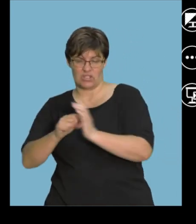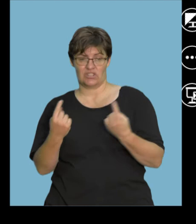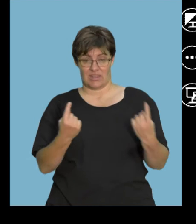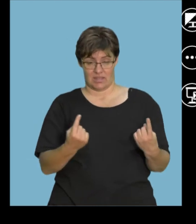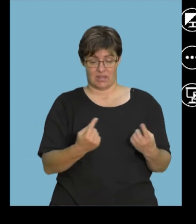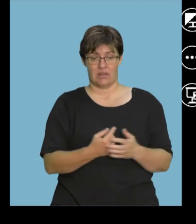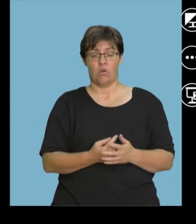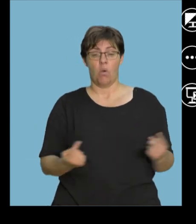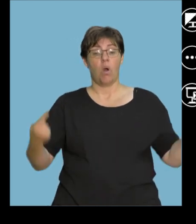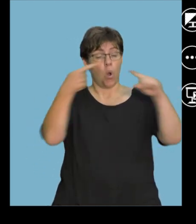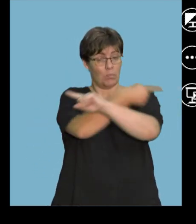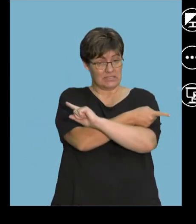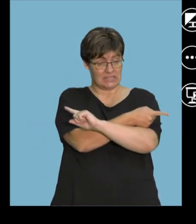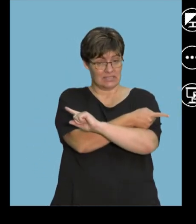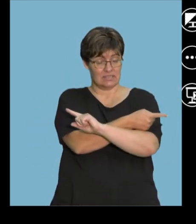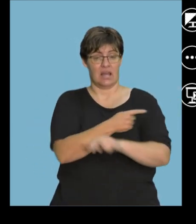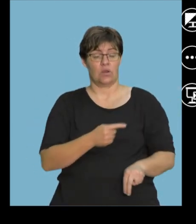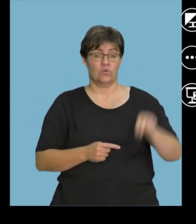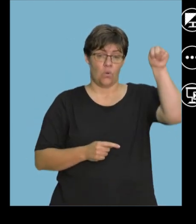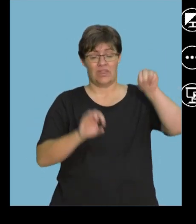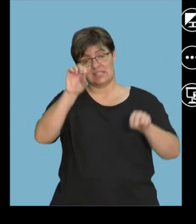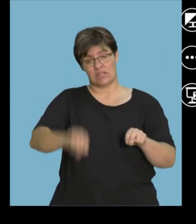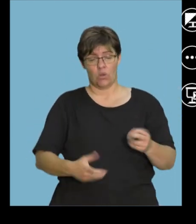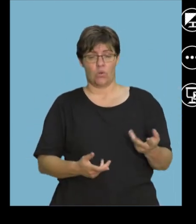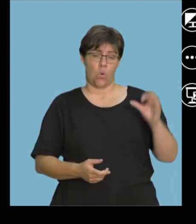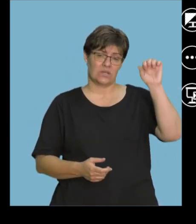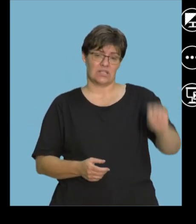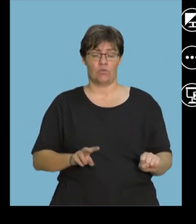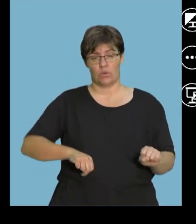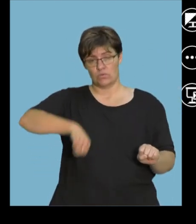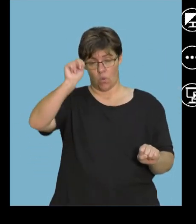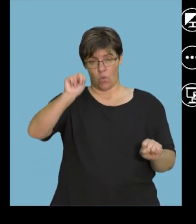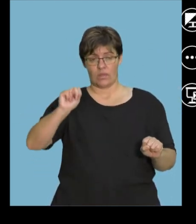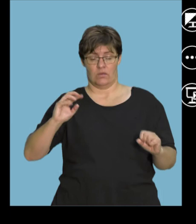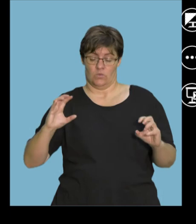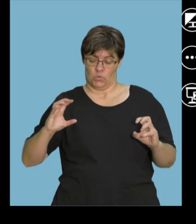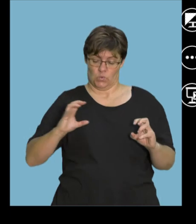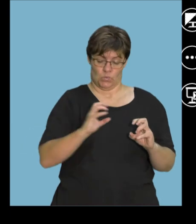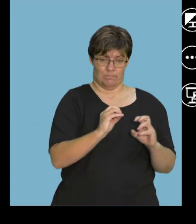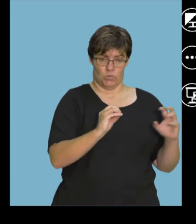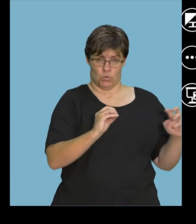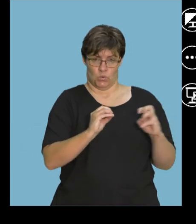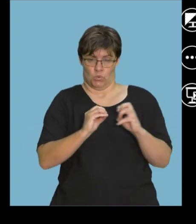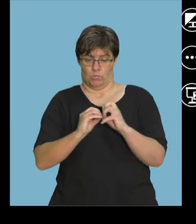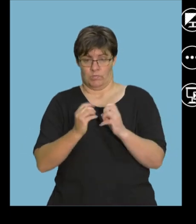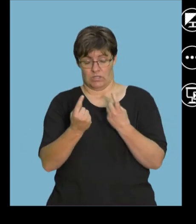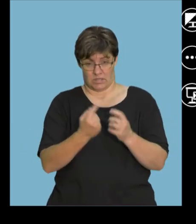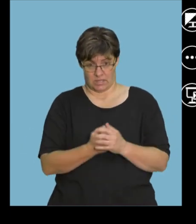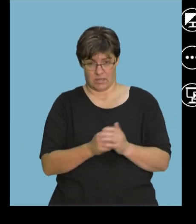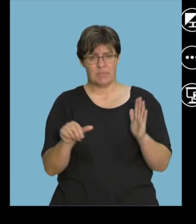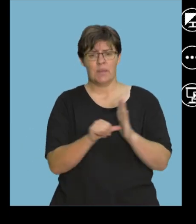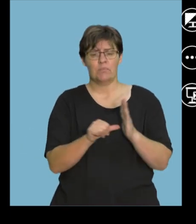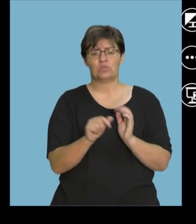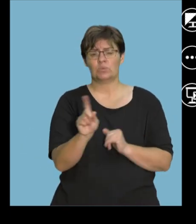and unlike, which is opposite, poles, okay, attract. But what's